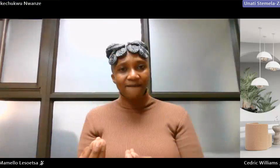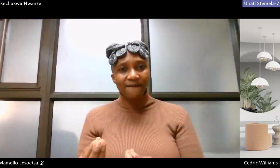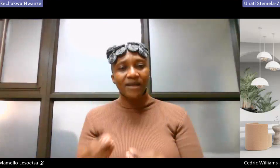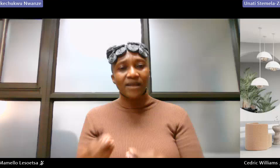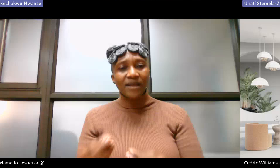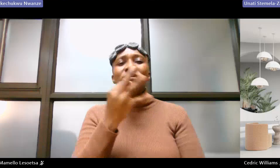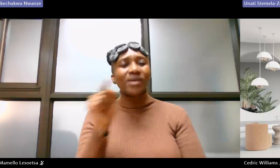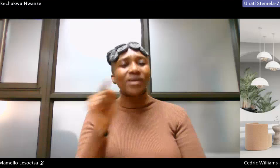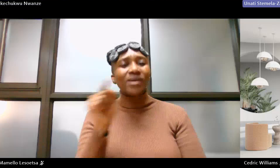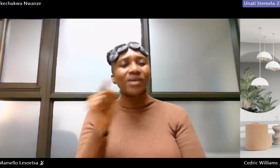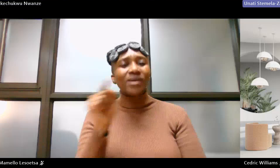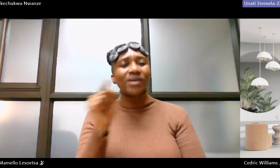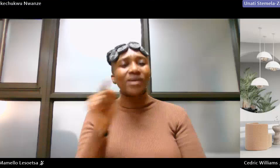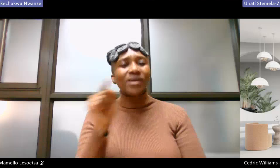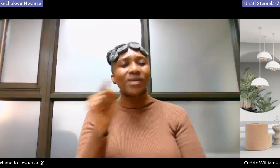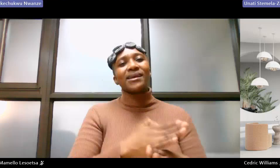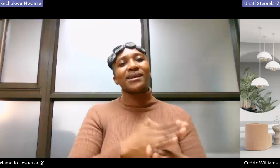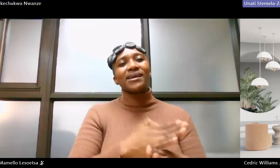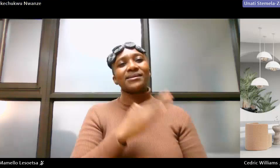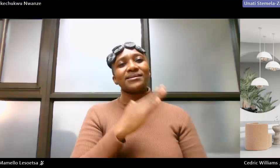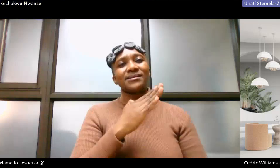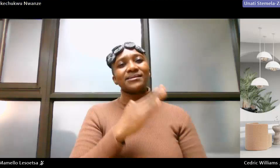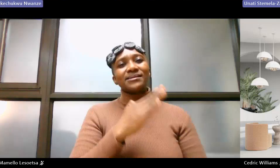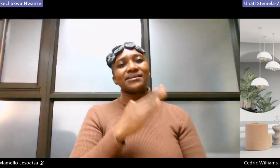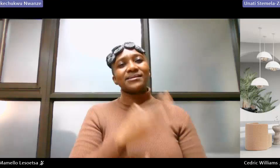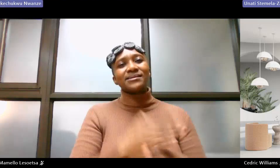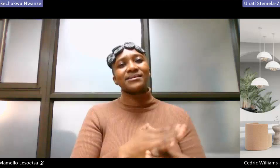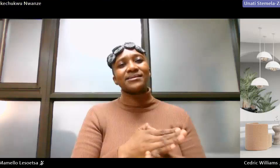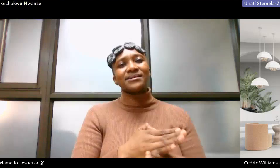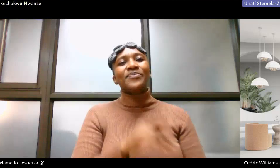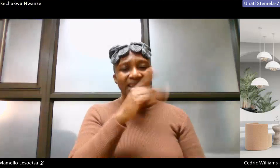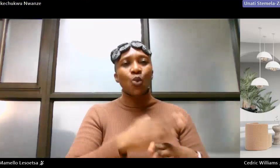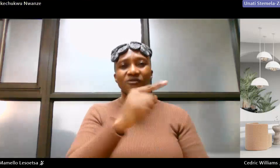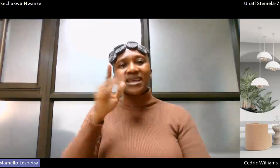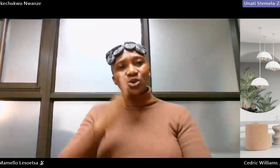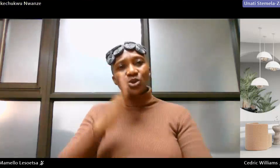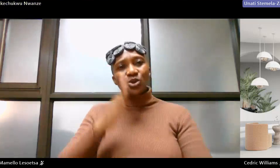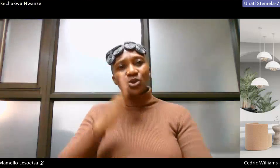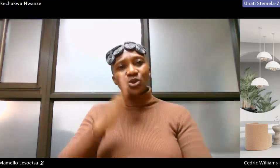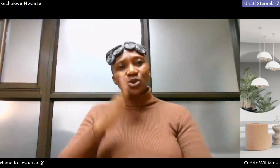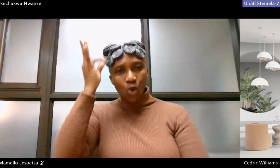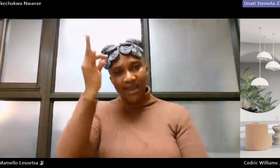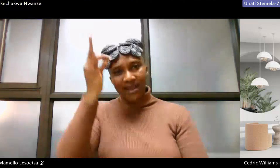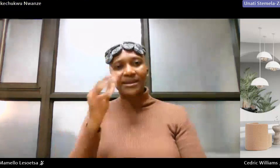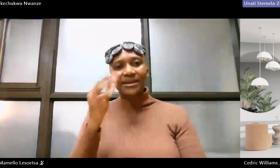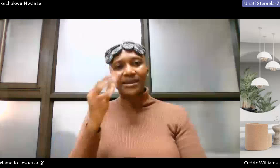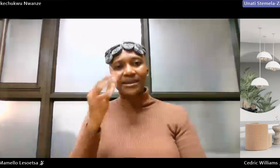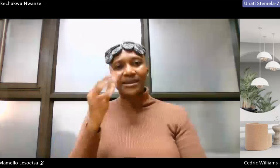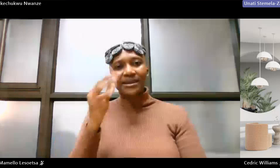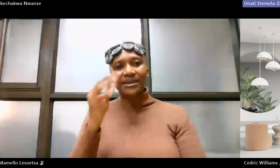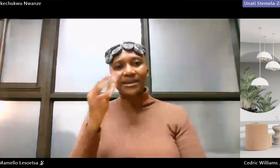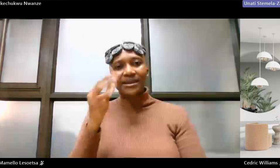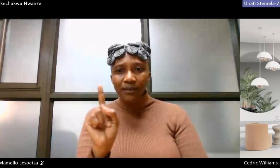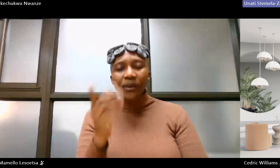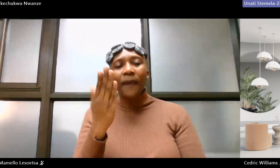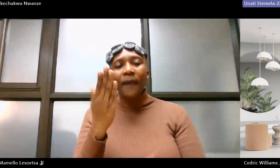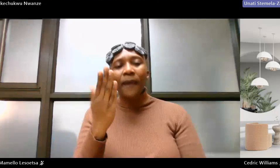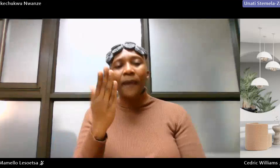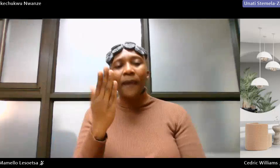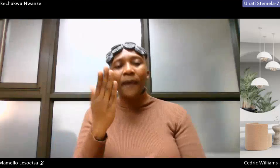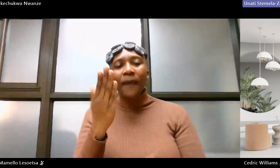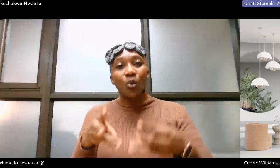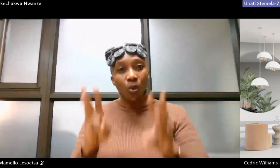works for us, this works in this context. And maybe in that way, we could have ways of proving